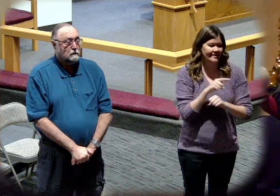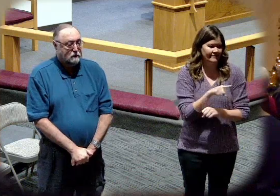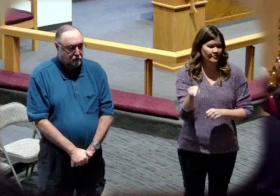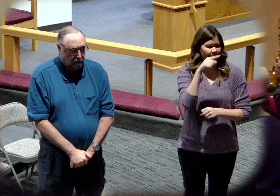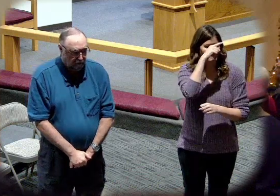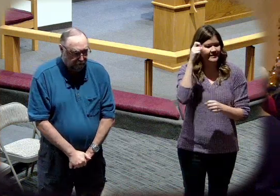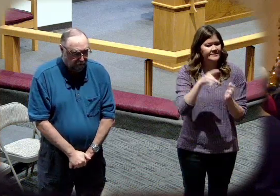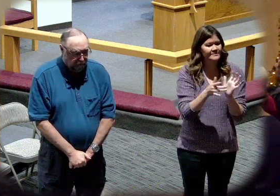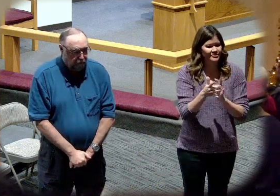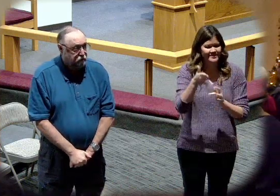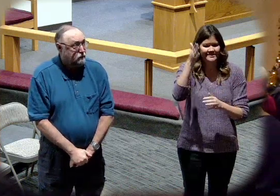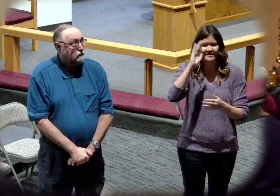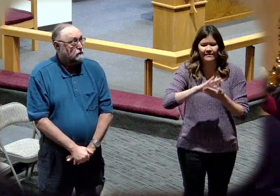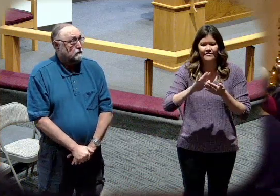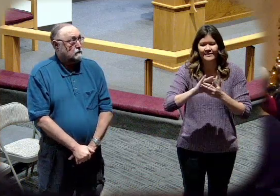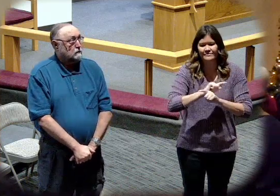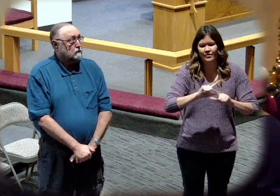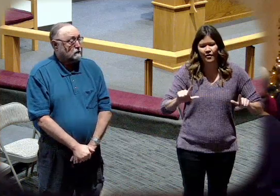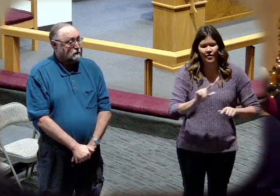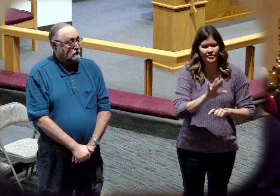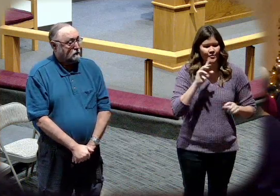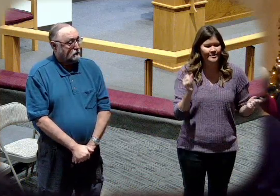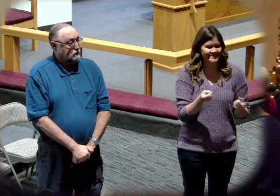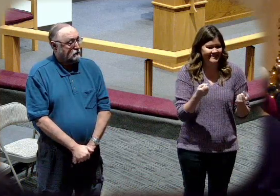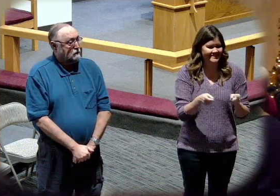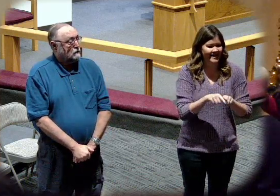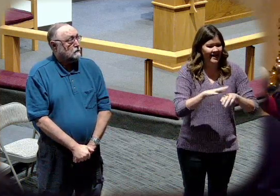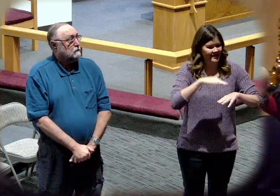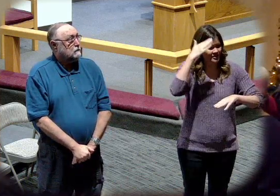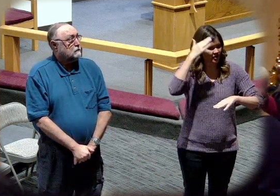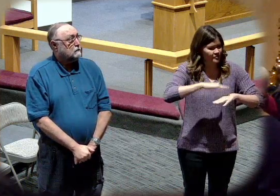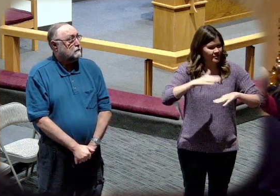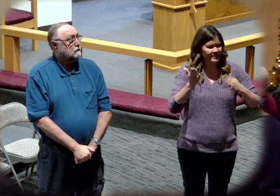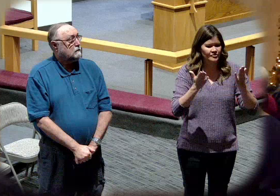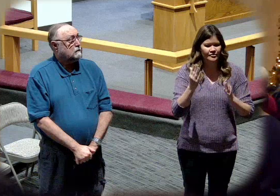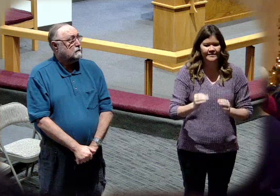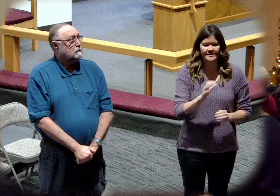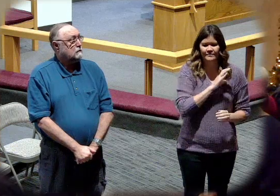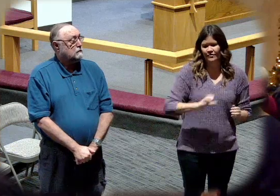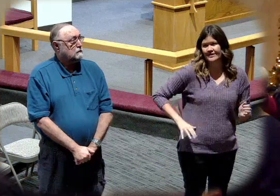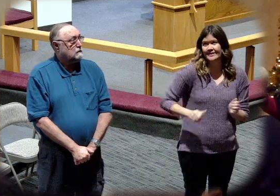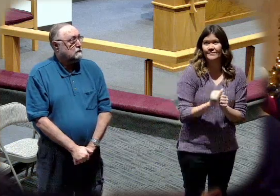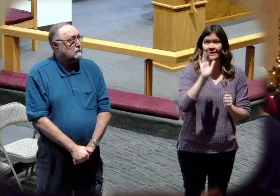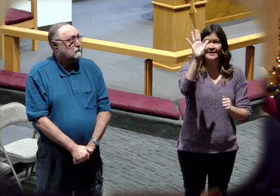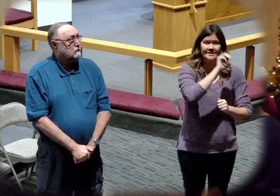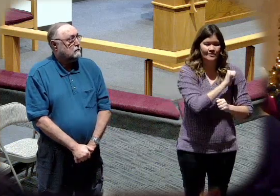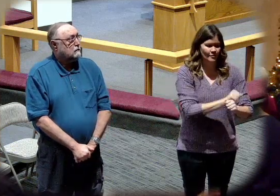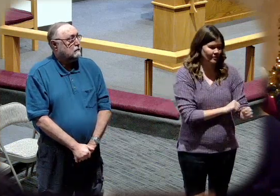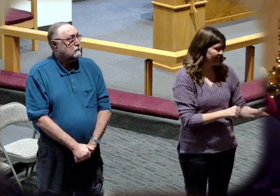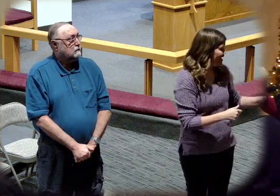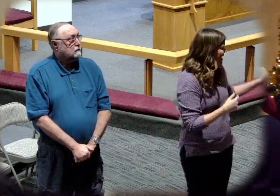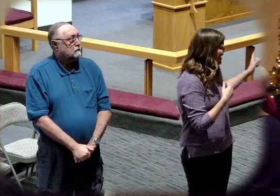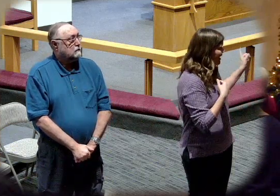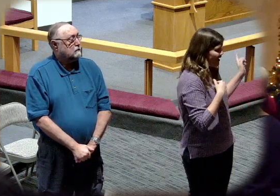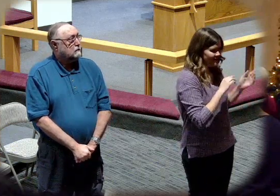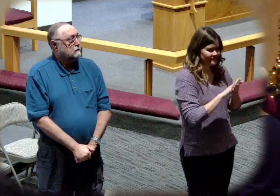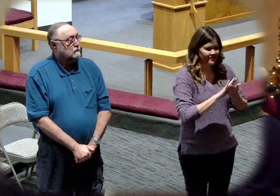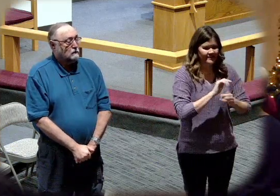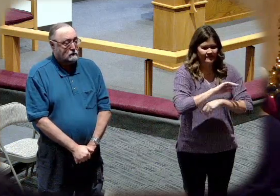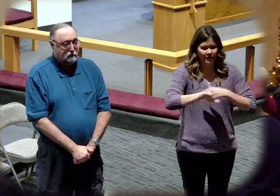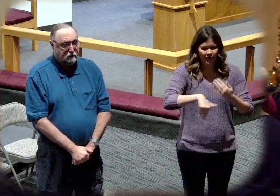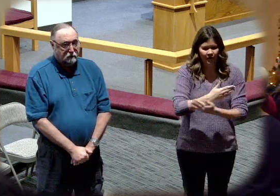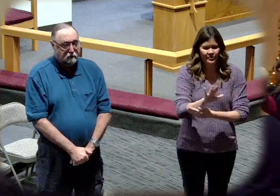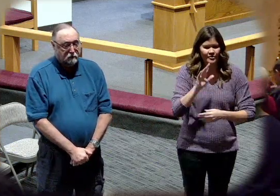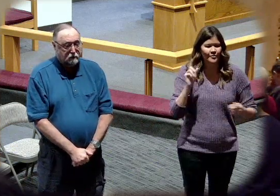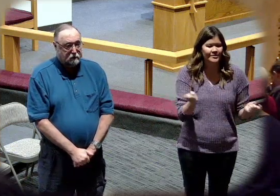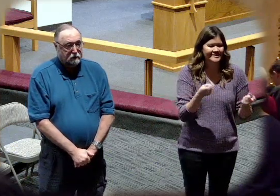you all of your sins. And as a called and ordained servant of Christ and by His authority, I therefore forgive you all your